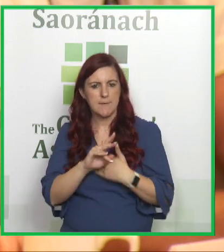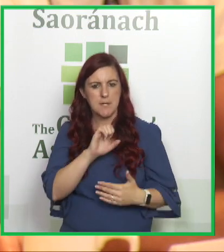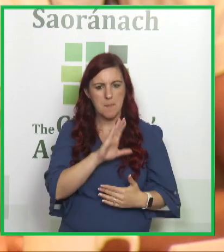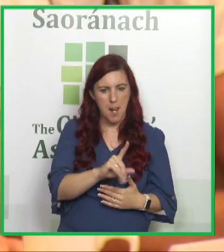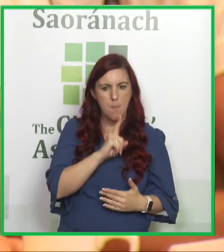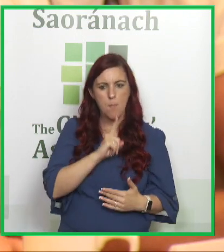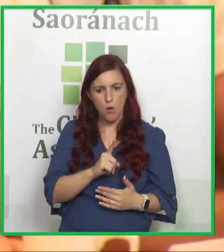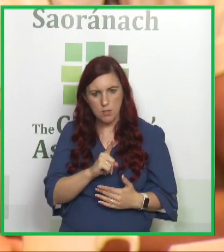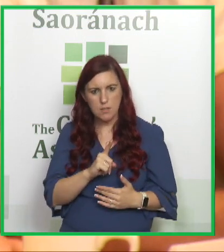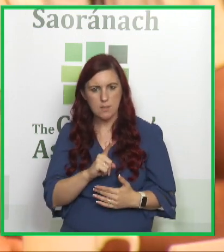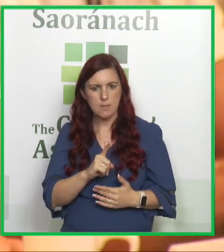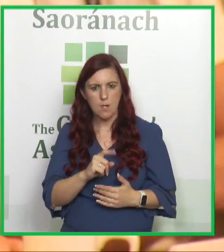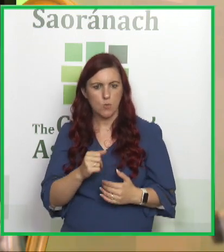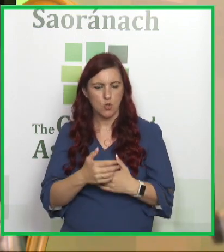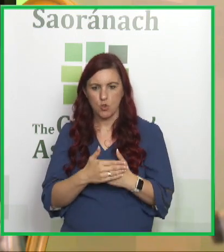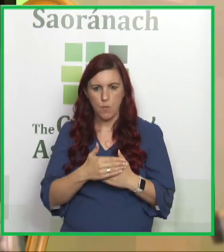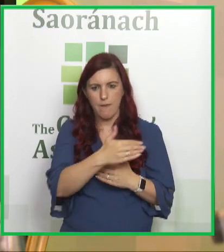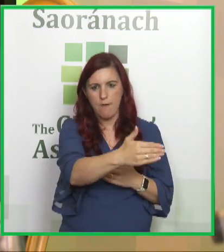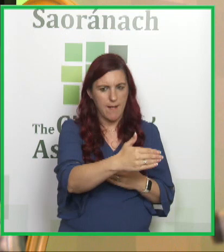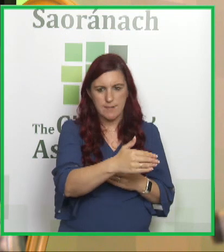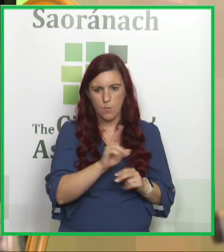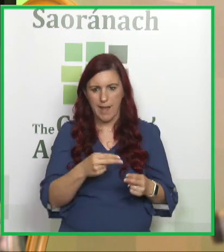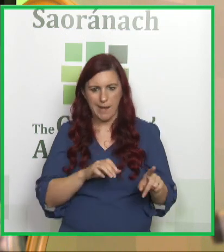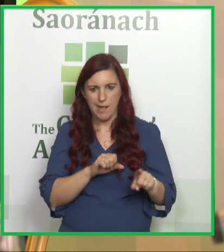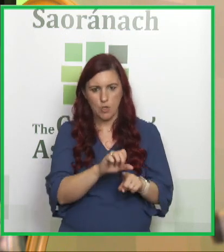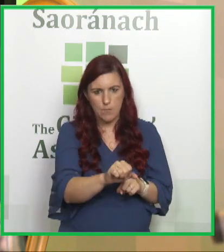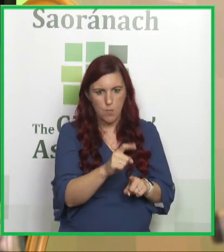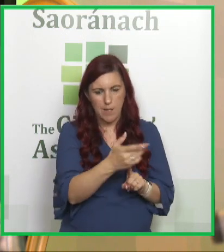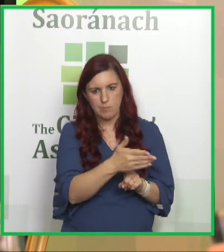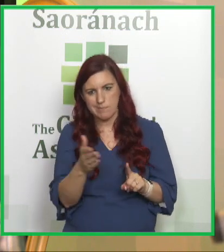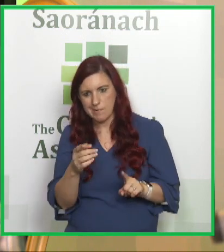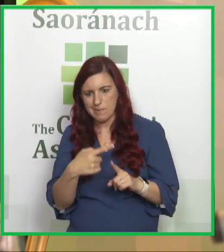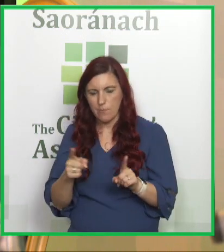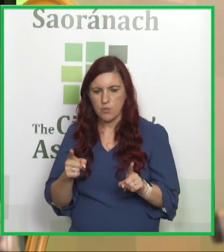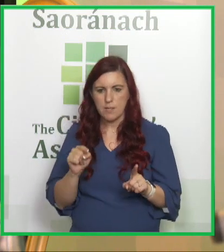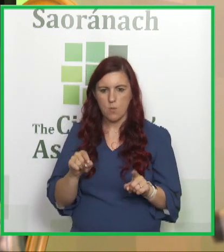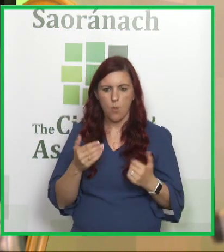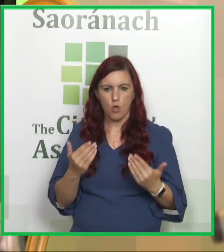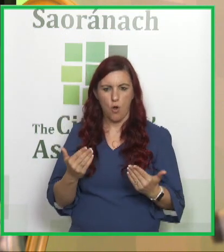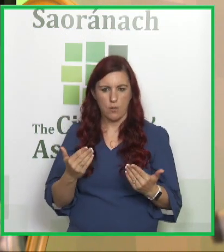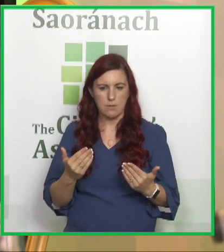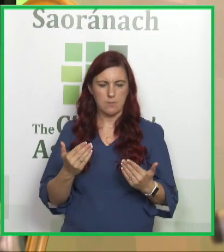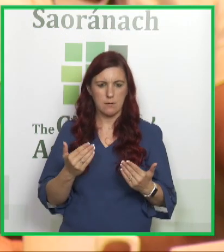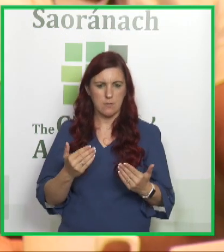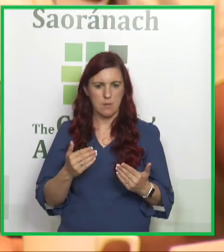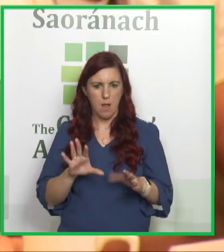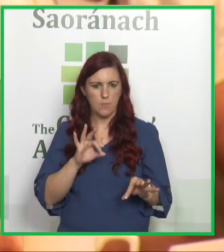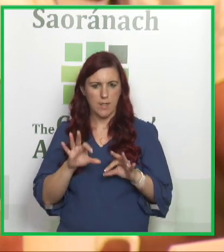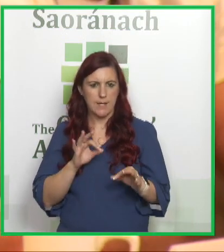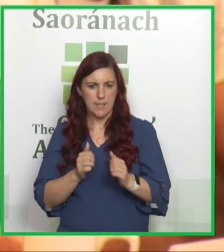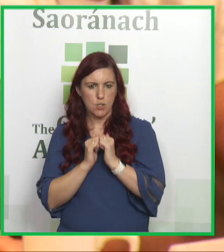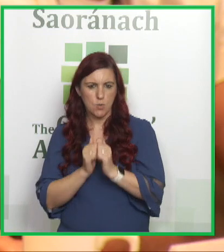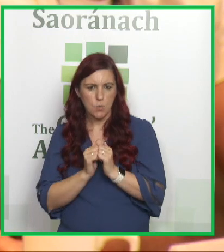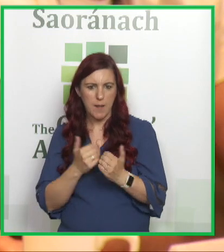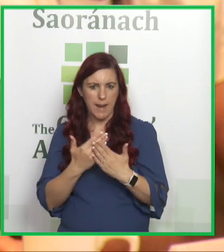ultimately that was just too far advanced, so we had to deviate from that. And the current position is that suitable legislation, a suitable